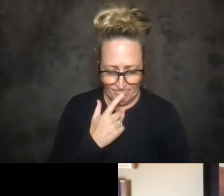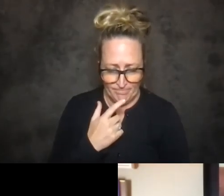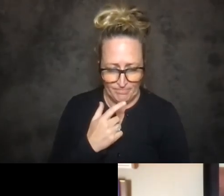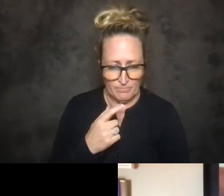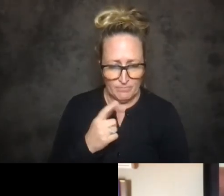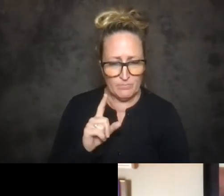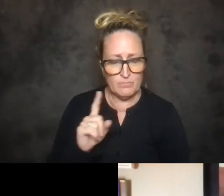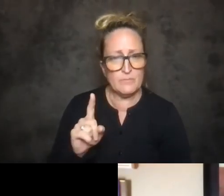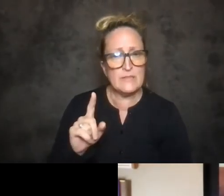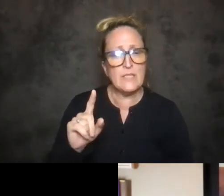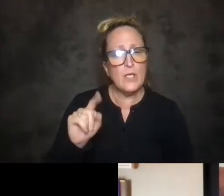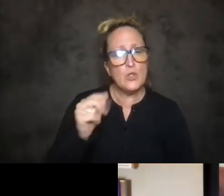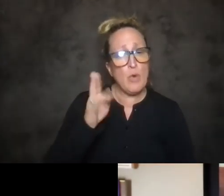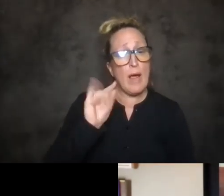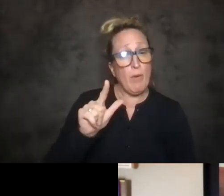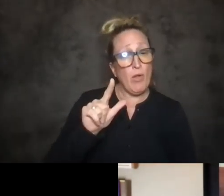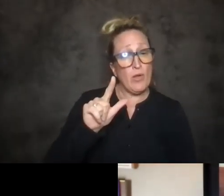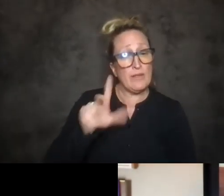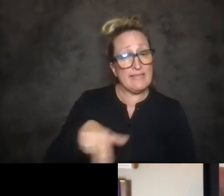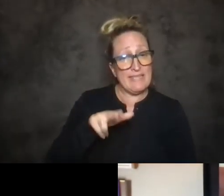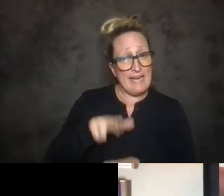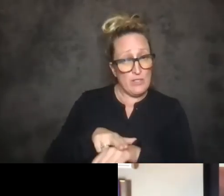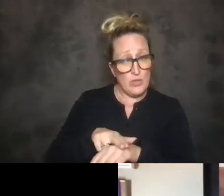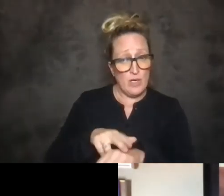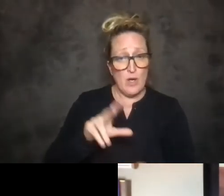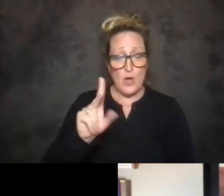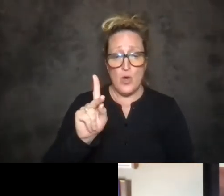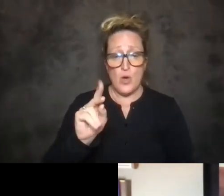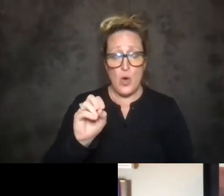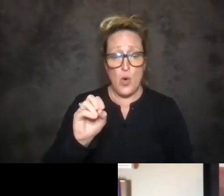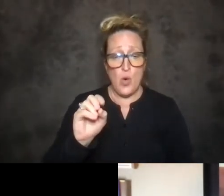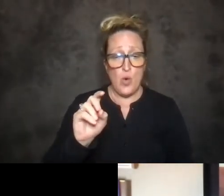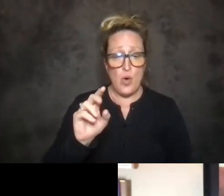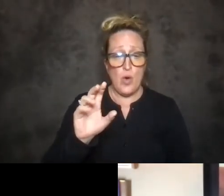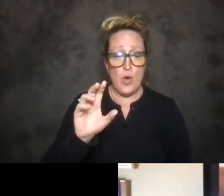of a tribal nation in from Kodiak Island, who